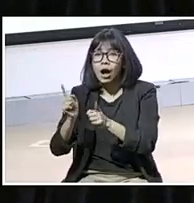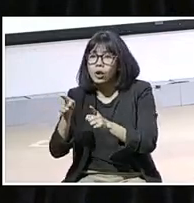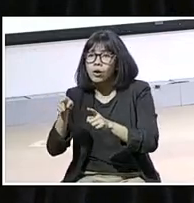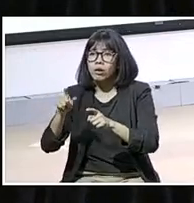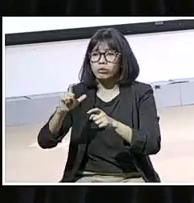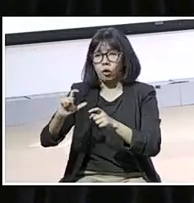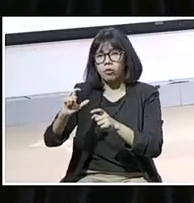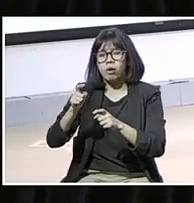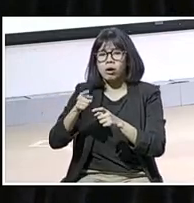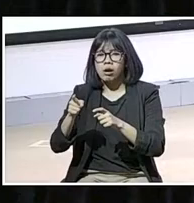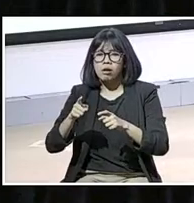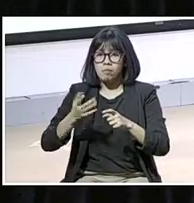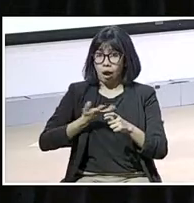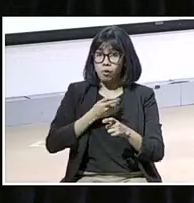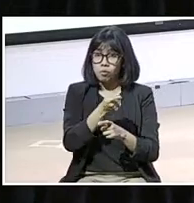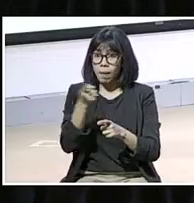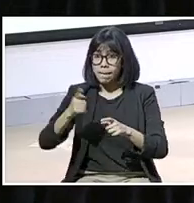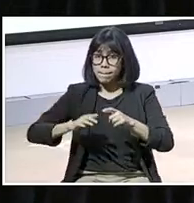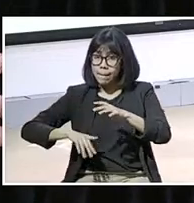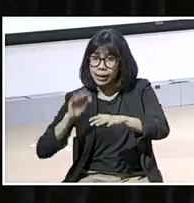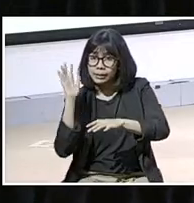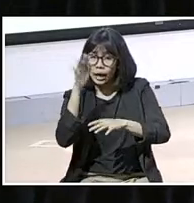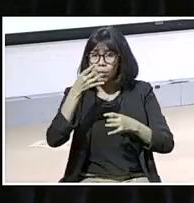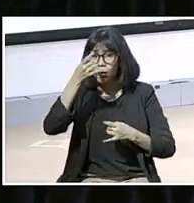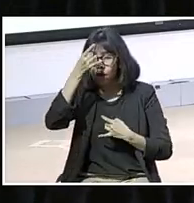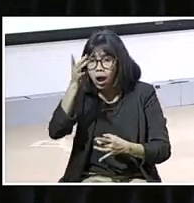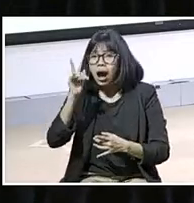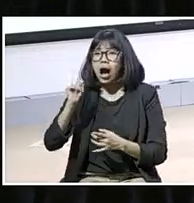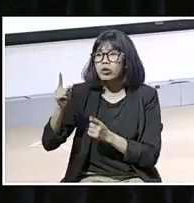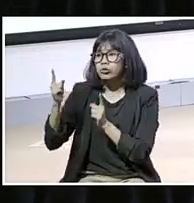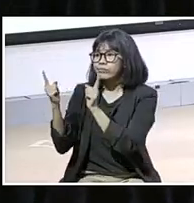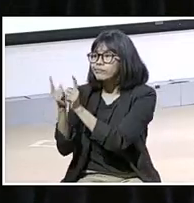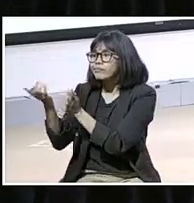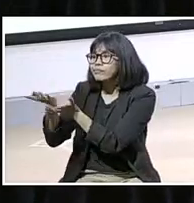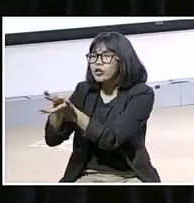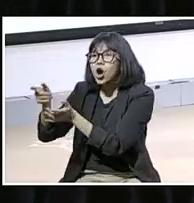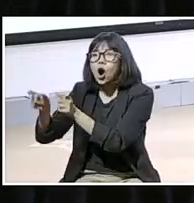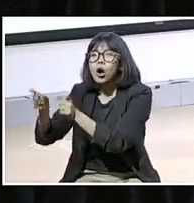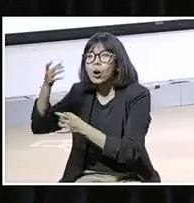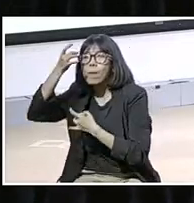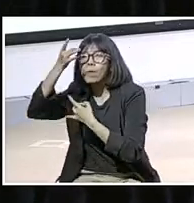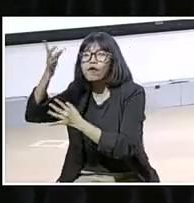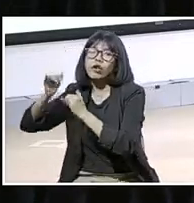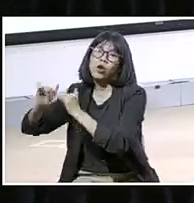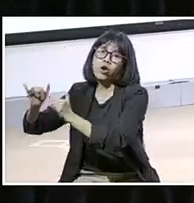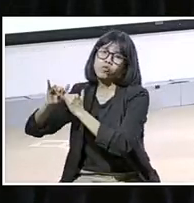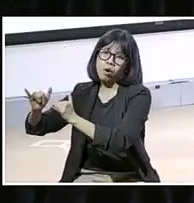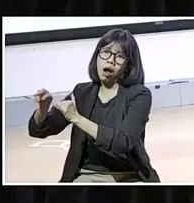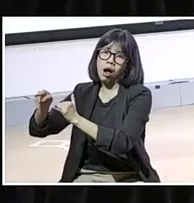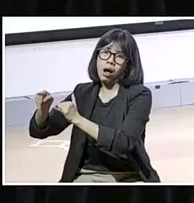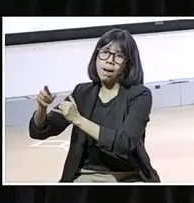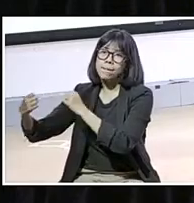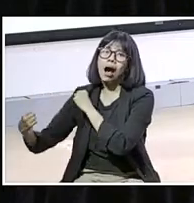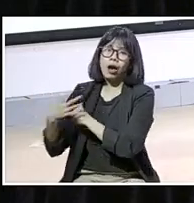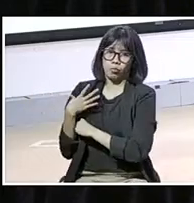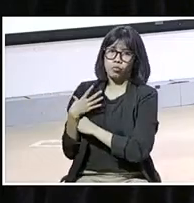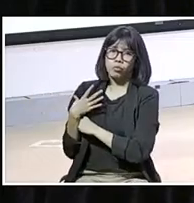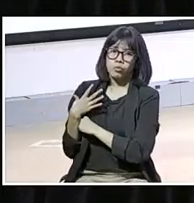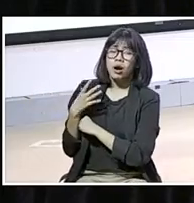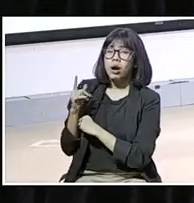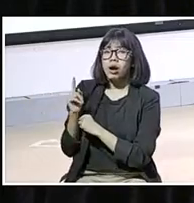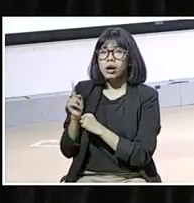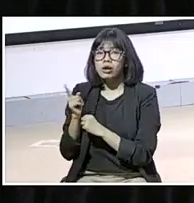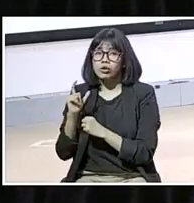playing as a professional athlete, I didn't hang around professional athletes as much. I started hanging around people that worked in